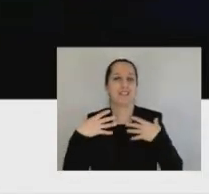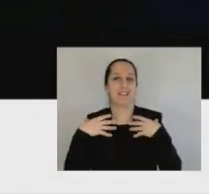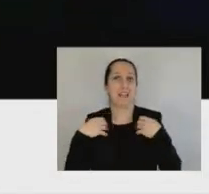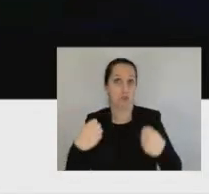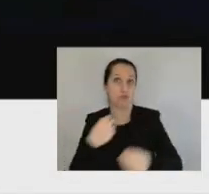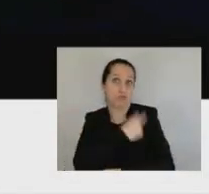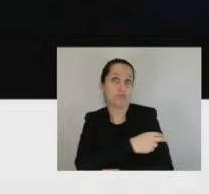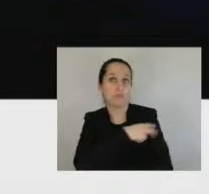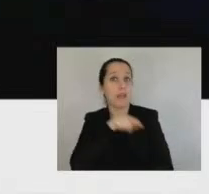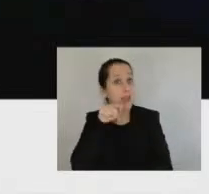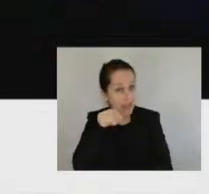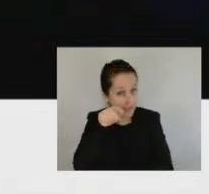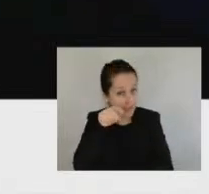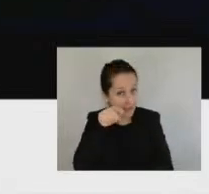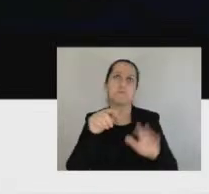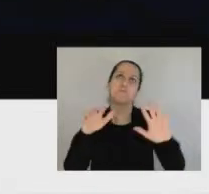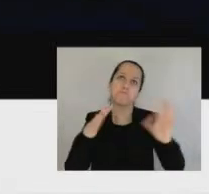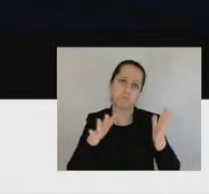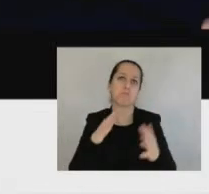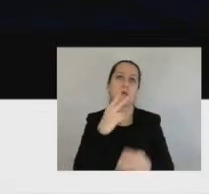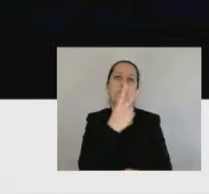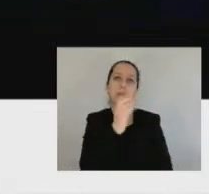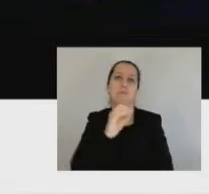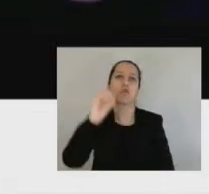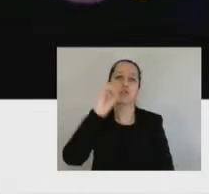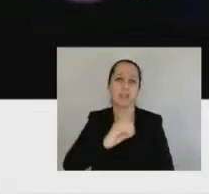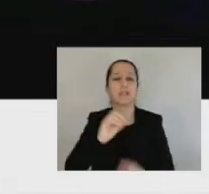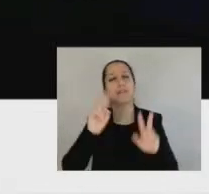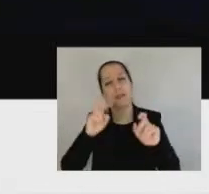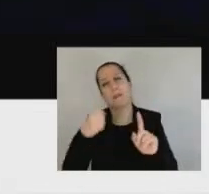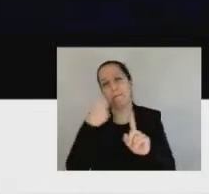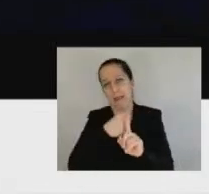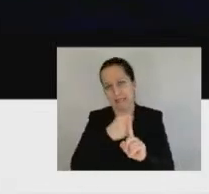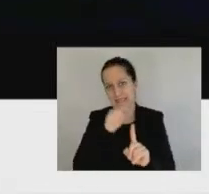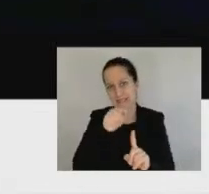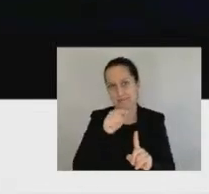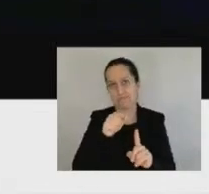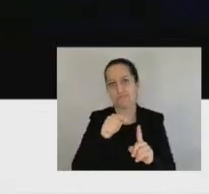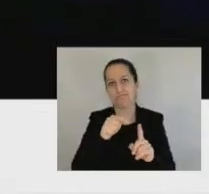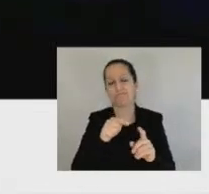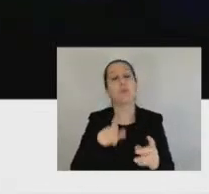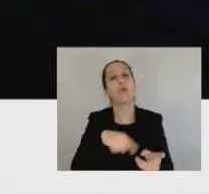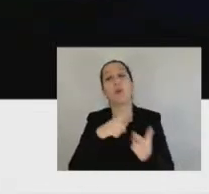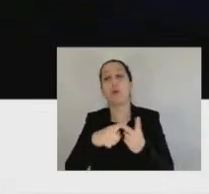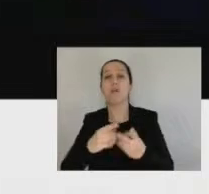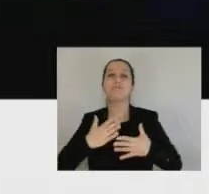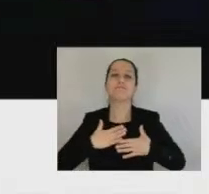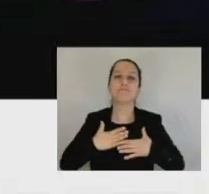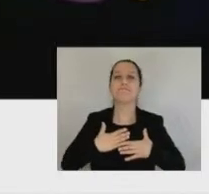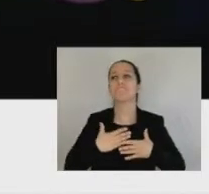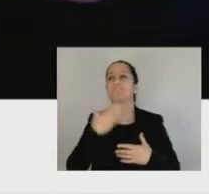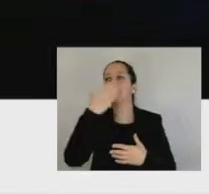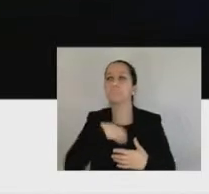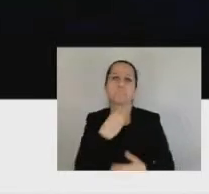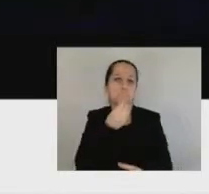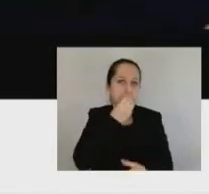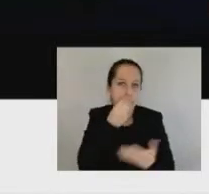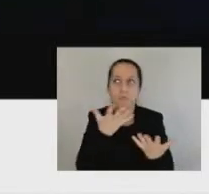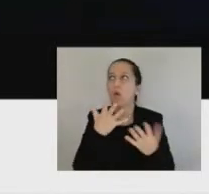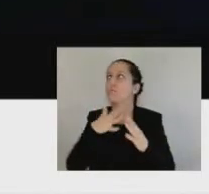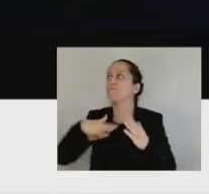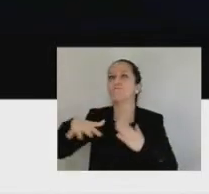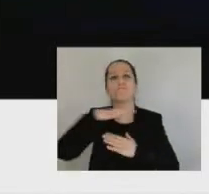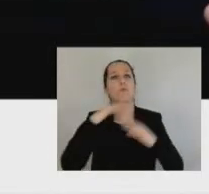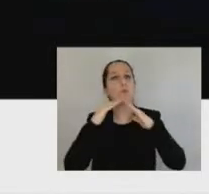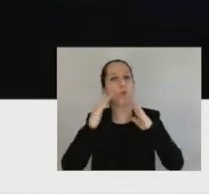more 20% and not more. And so most of the health results that have to do with conduct,